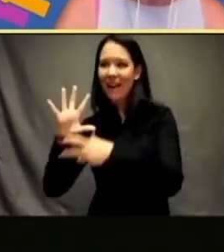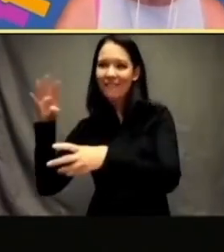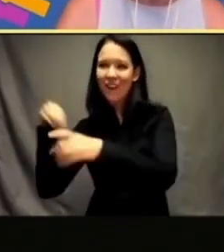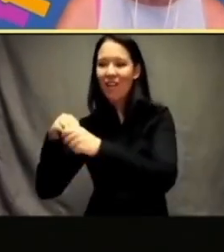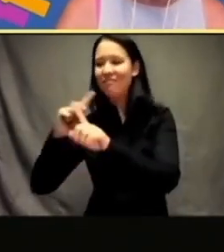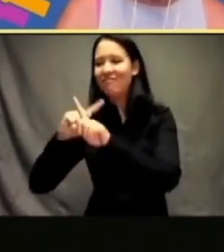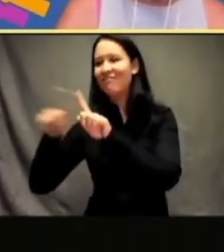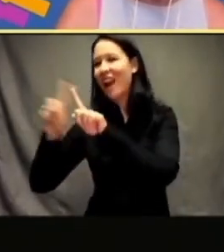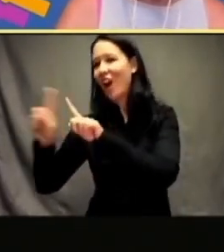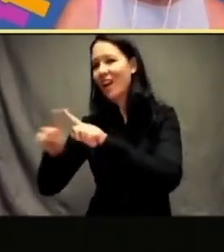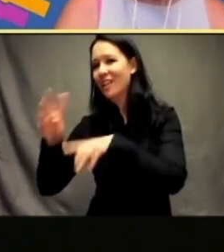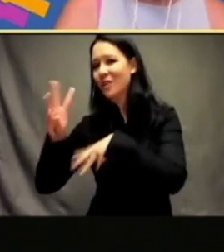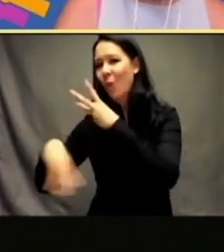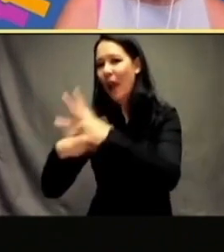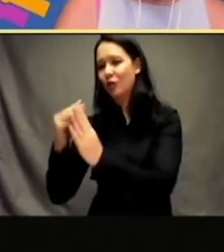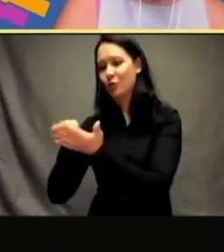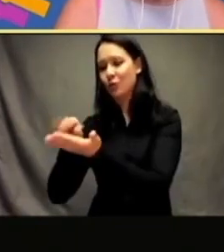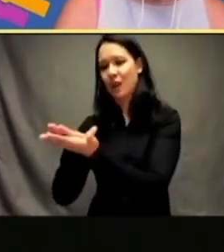different ways.